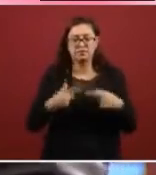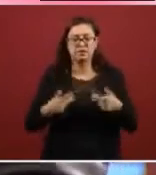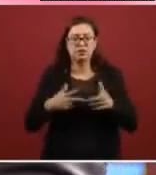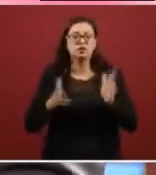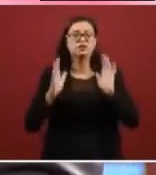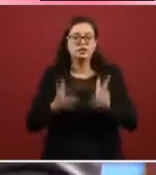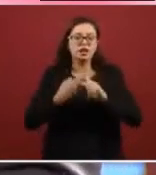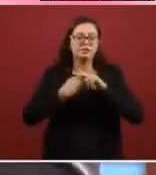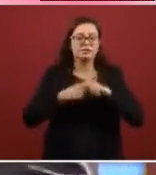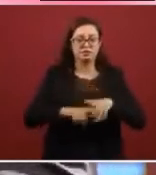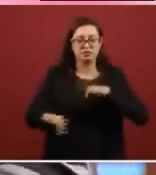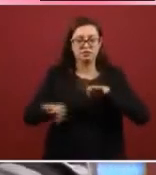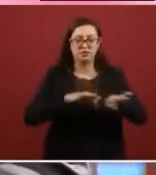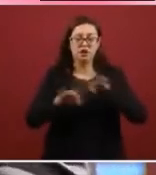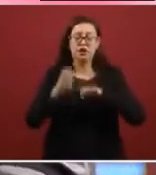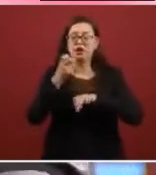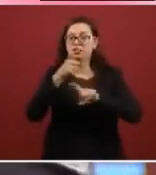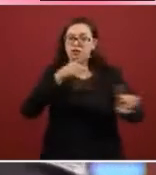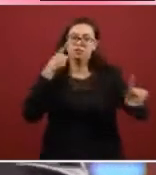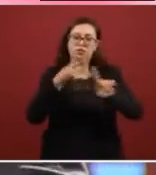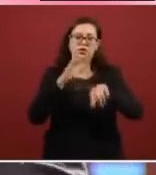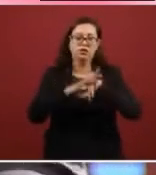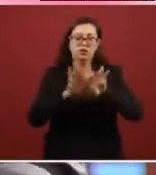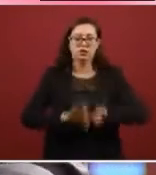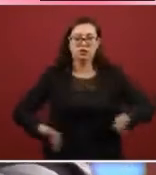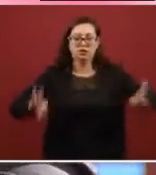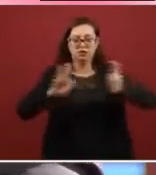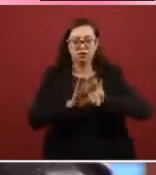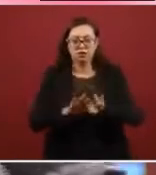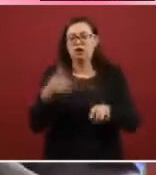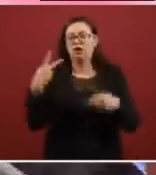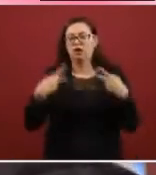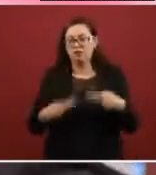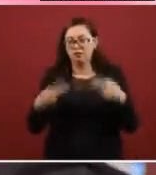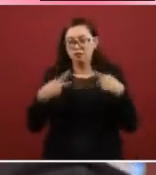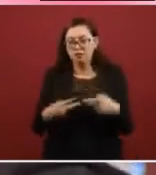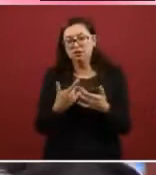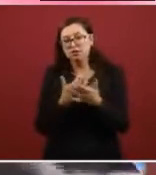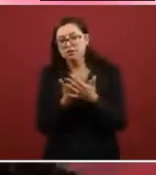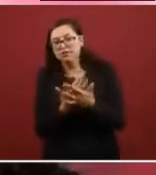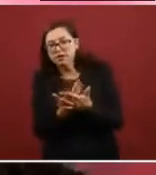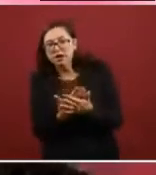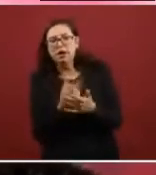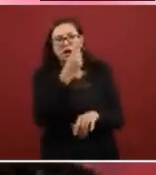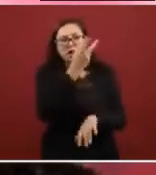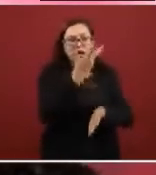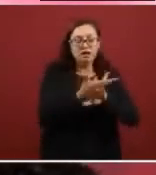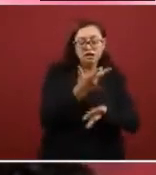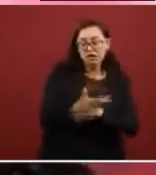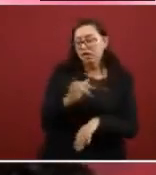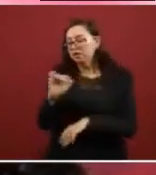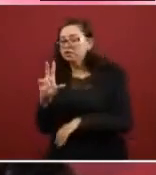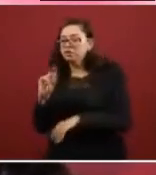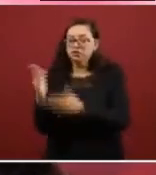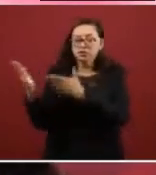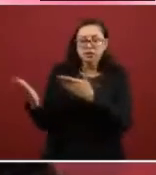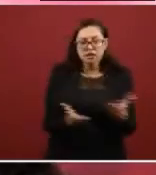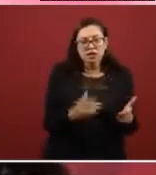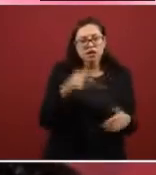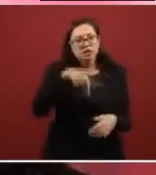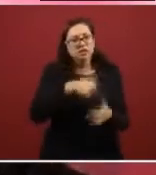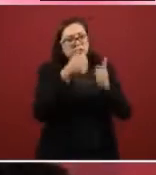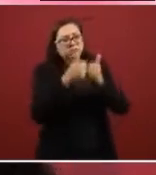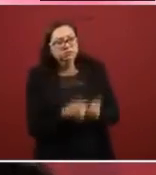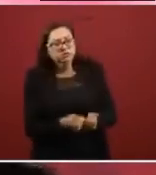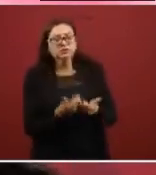people already working, which was our principal objective, to offer jobs to people that are waiting for their audience with the US. Hay